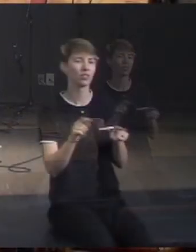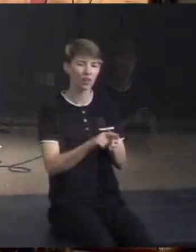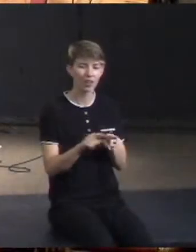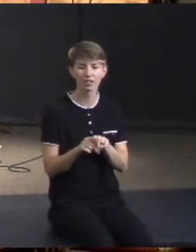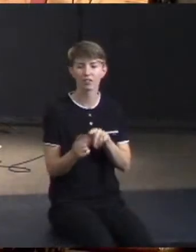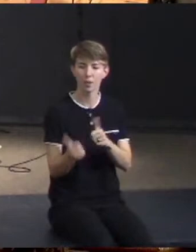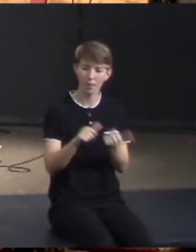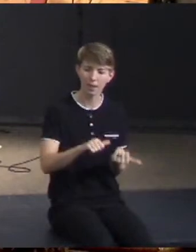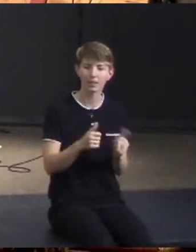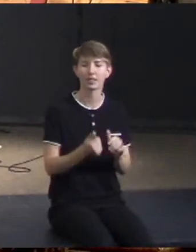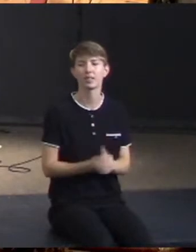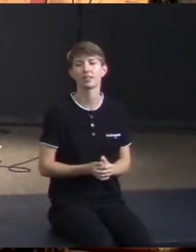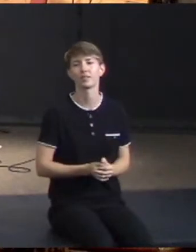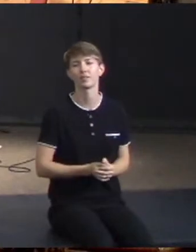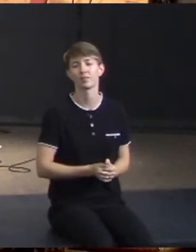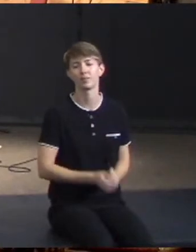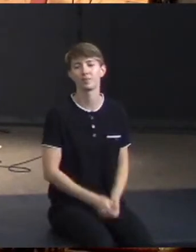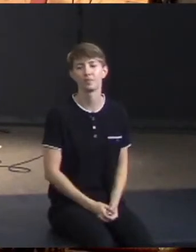that?